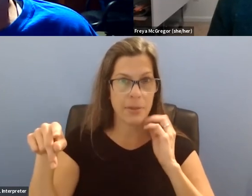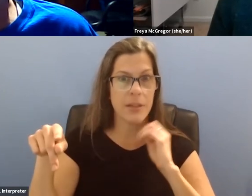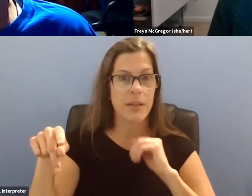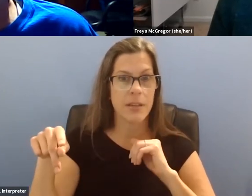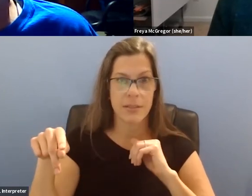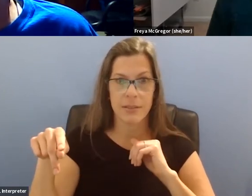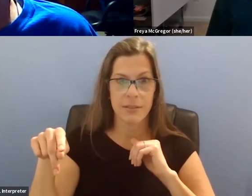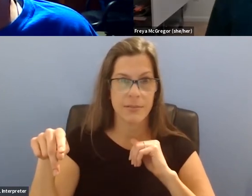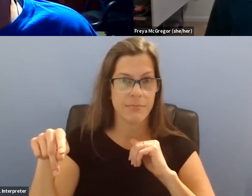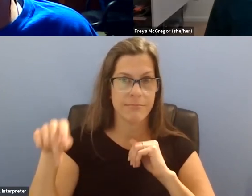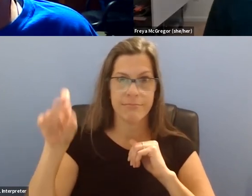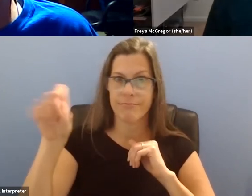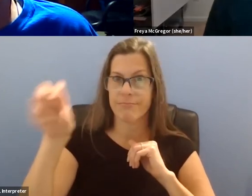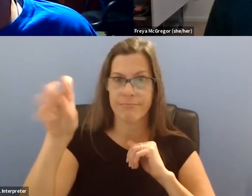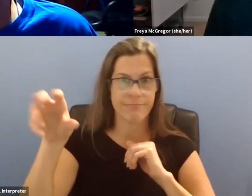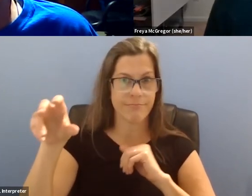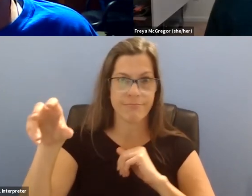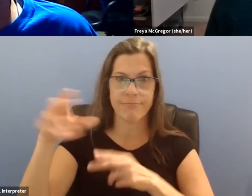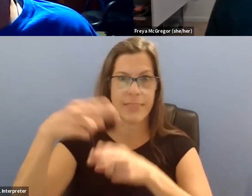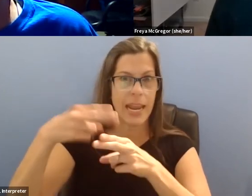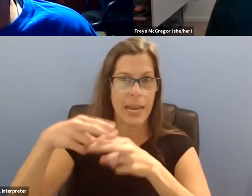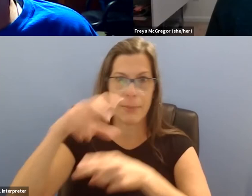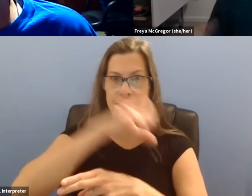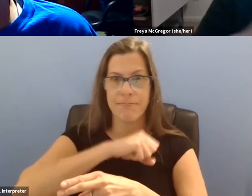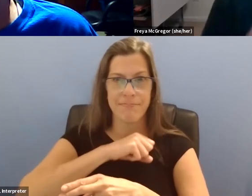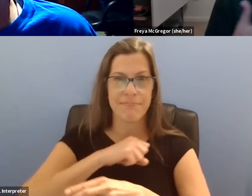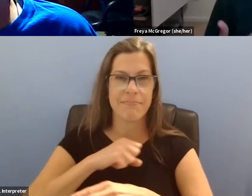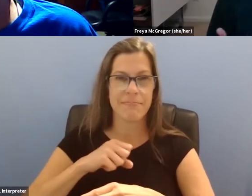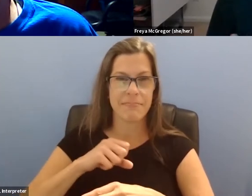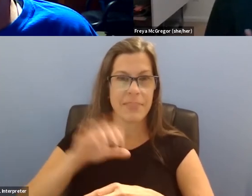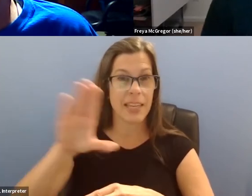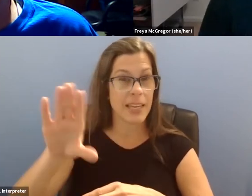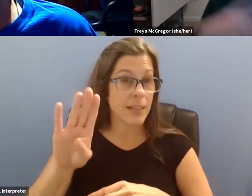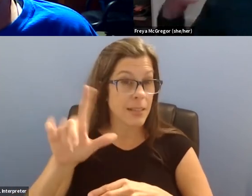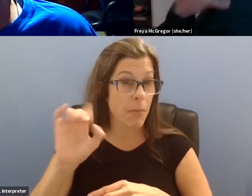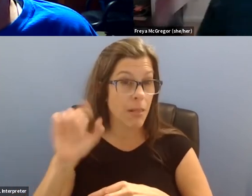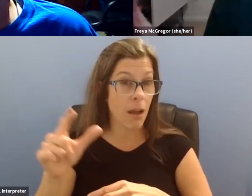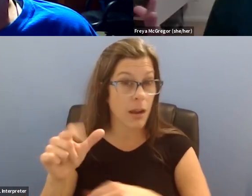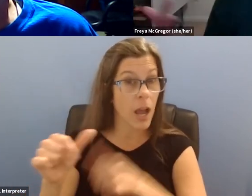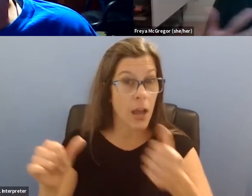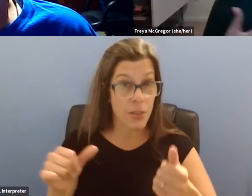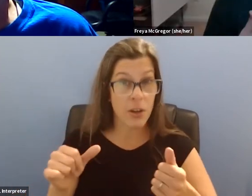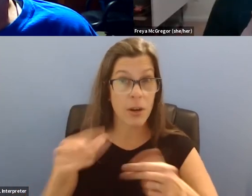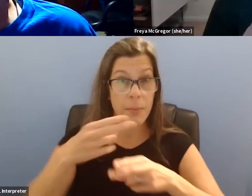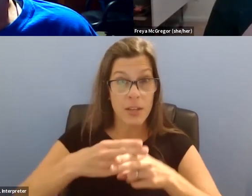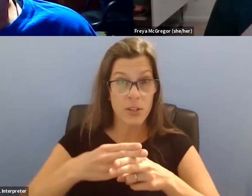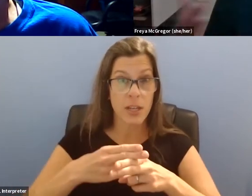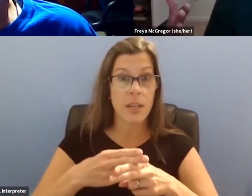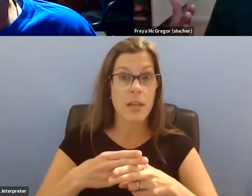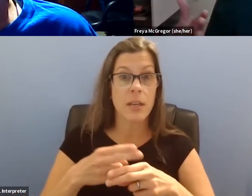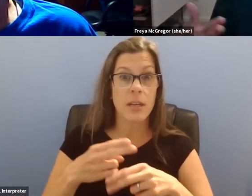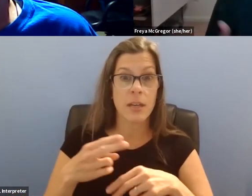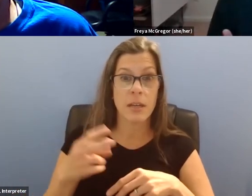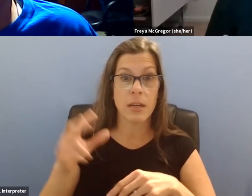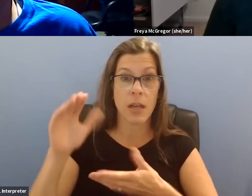um, Jerry's blog. Um, and the other thing I should mention too, um, blindness and low vision. So low